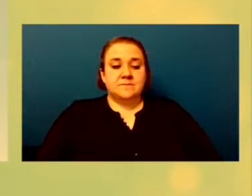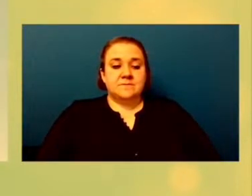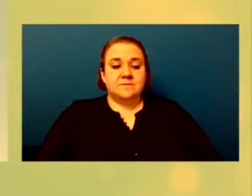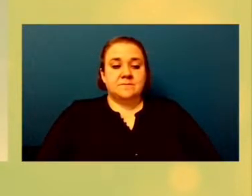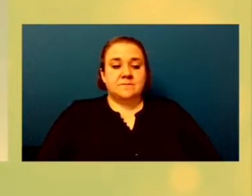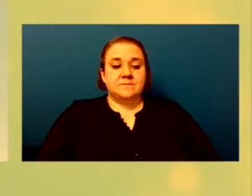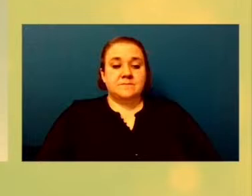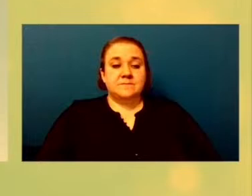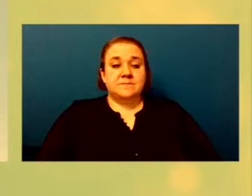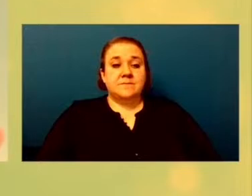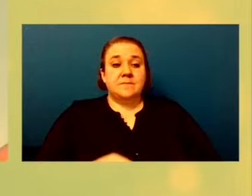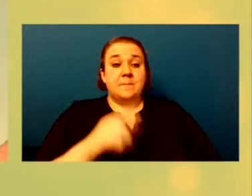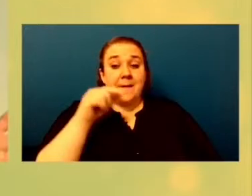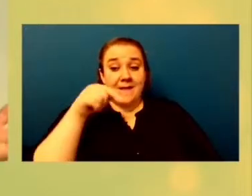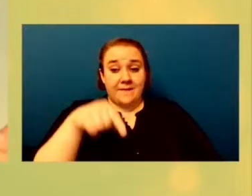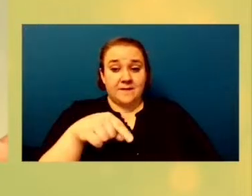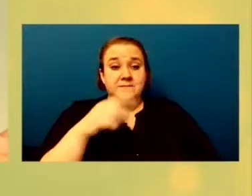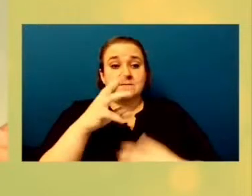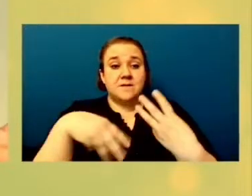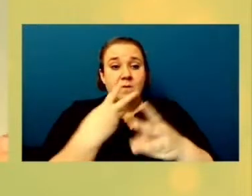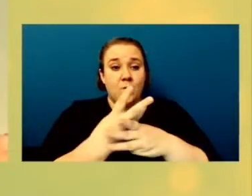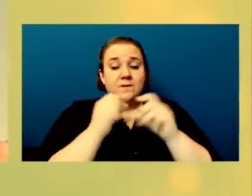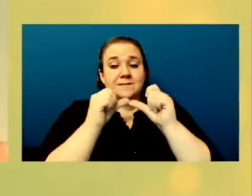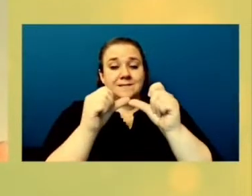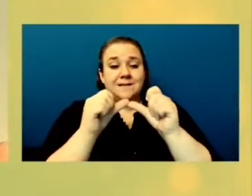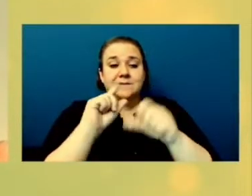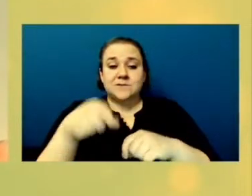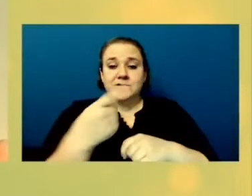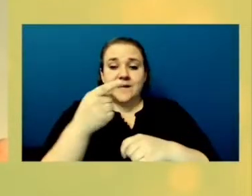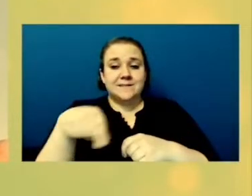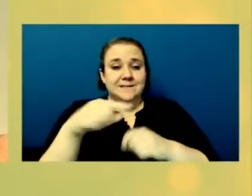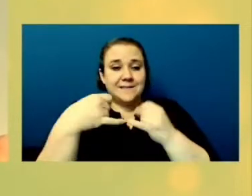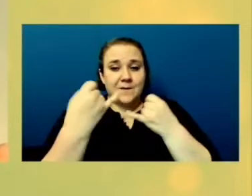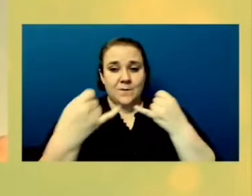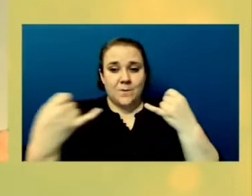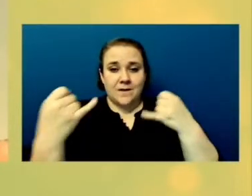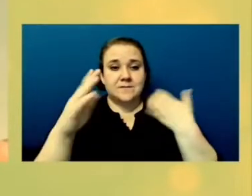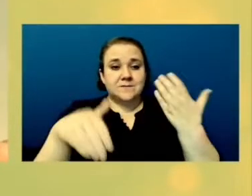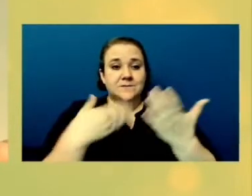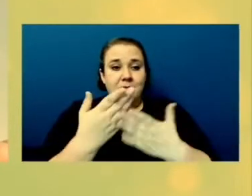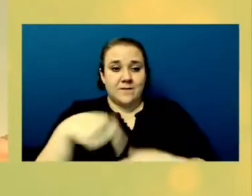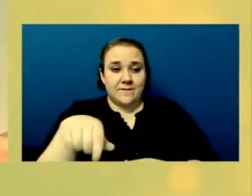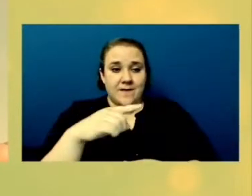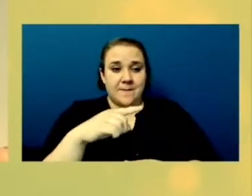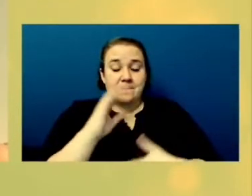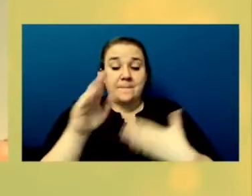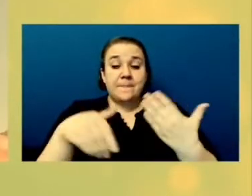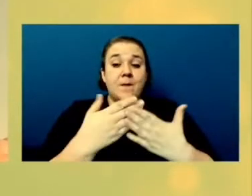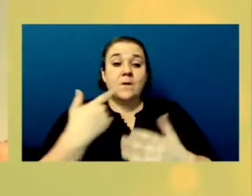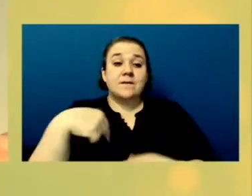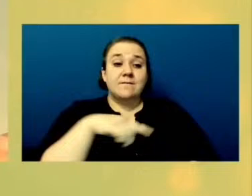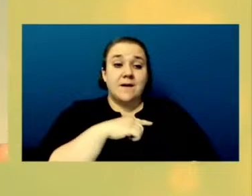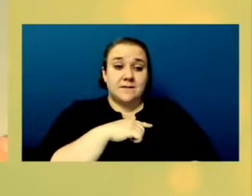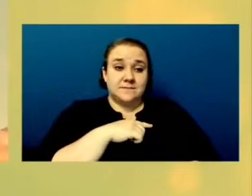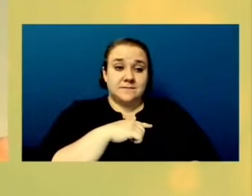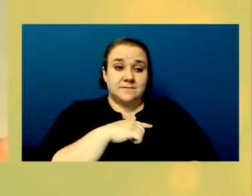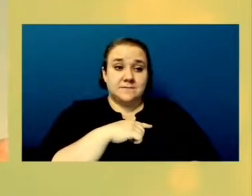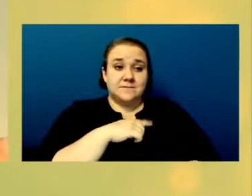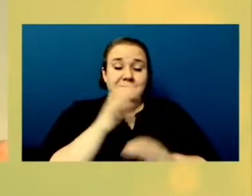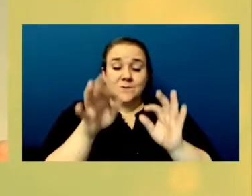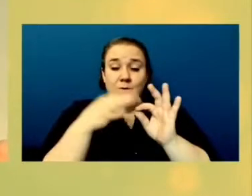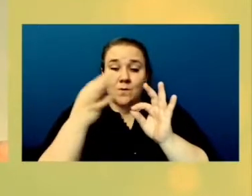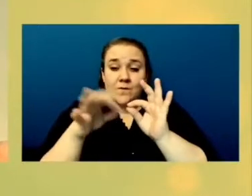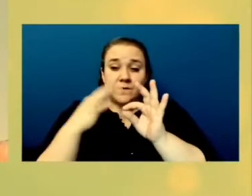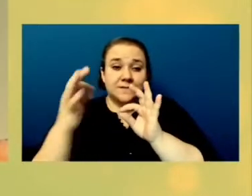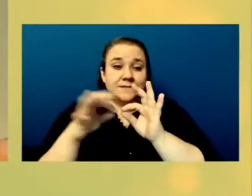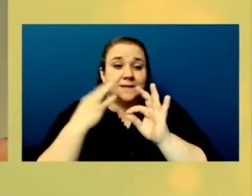whole. Go in blessing, UUs, and be a blessing to a world that needs our care.